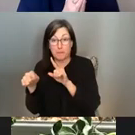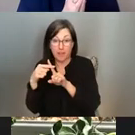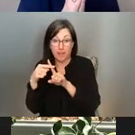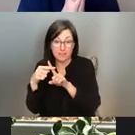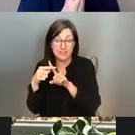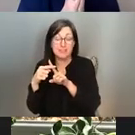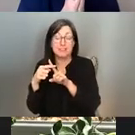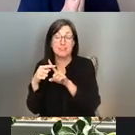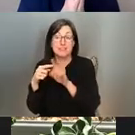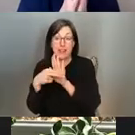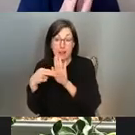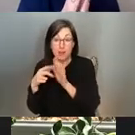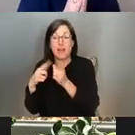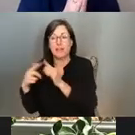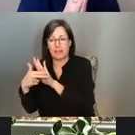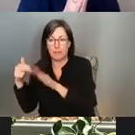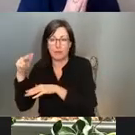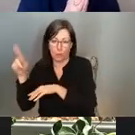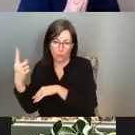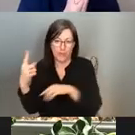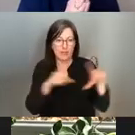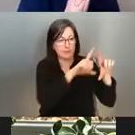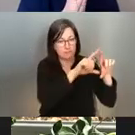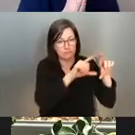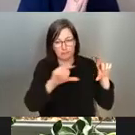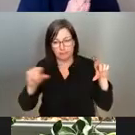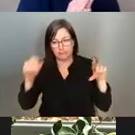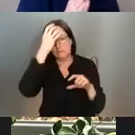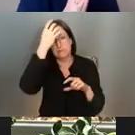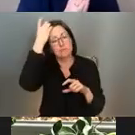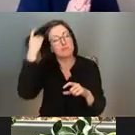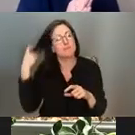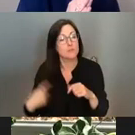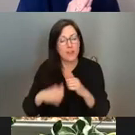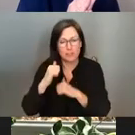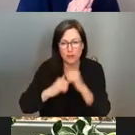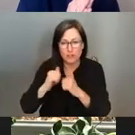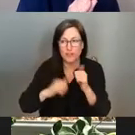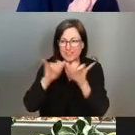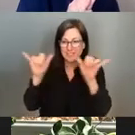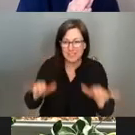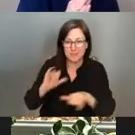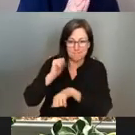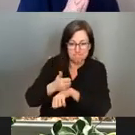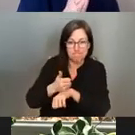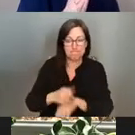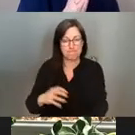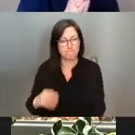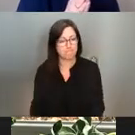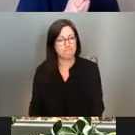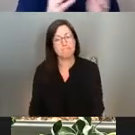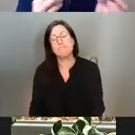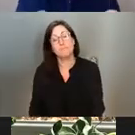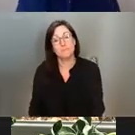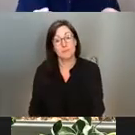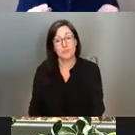only. So just following that complete hierarchy, that structure, that system put into place. And of course,